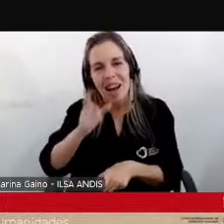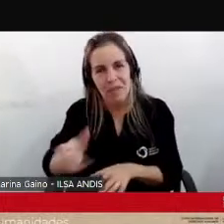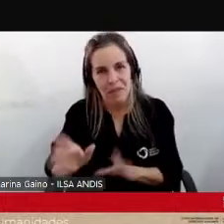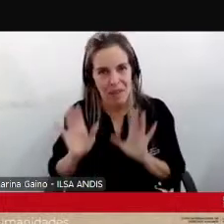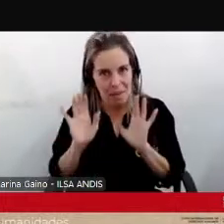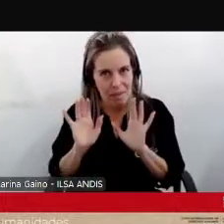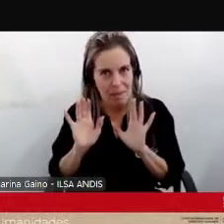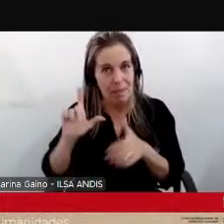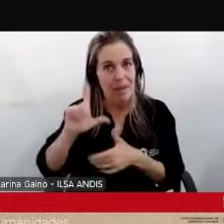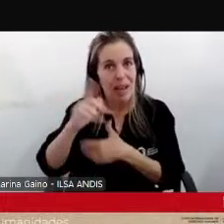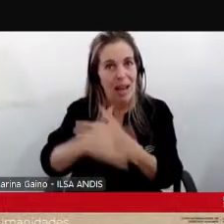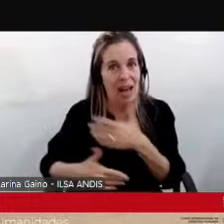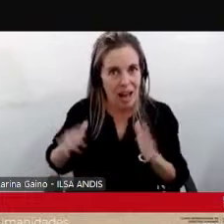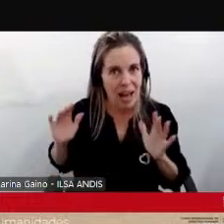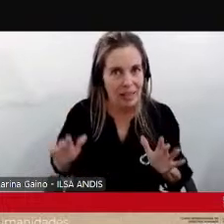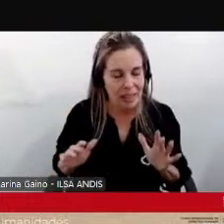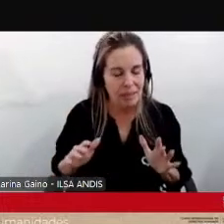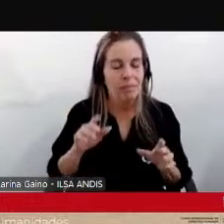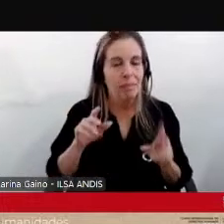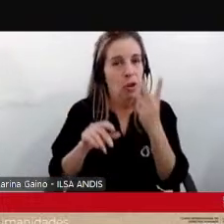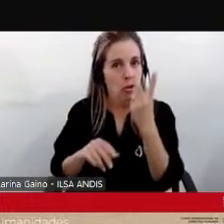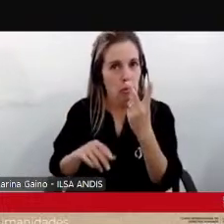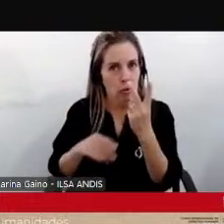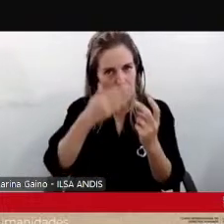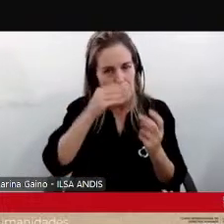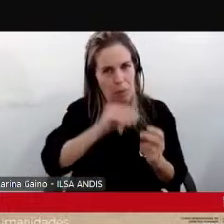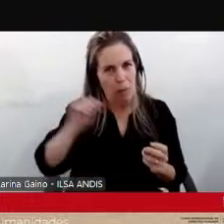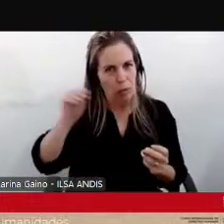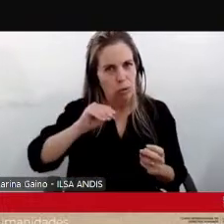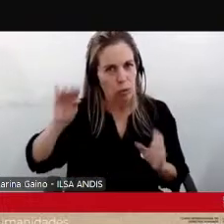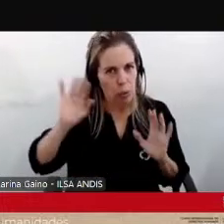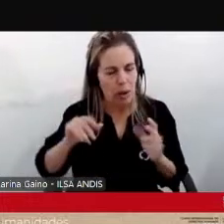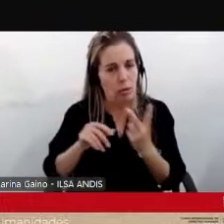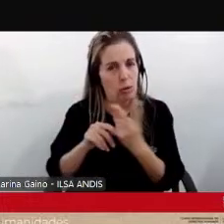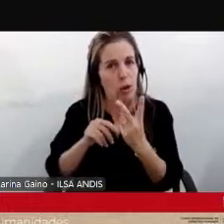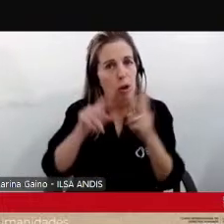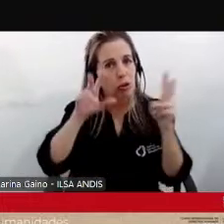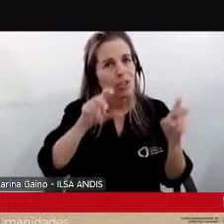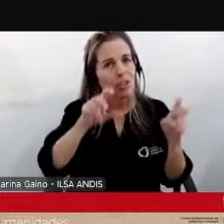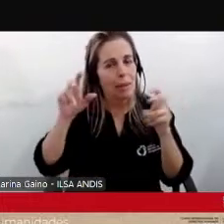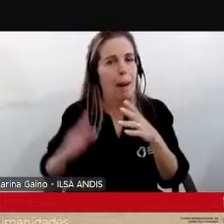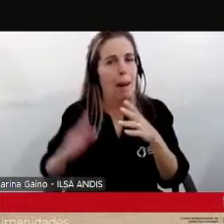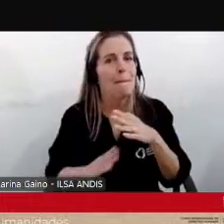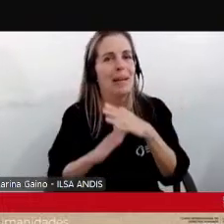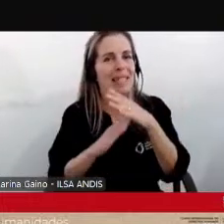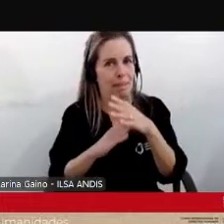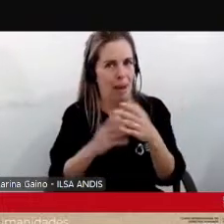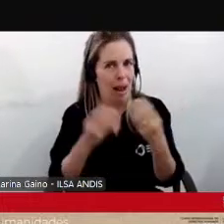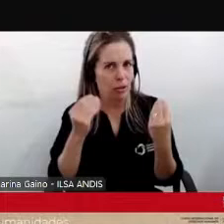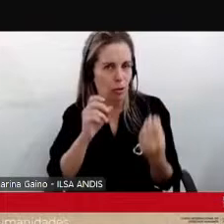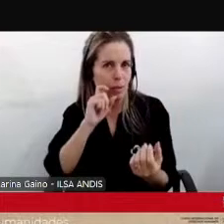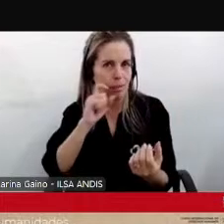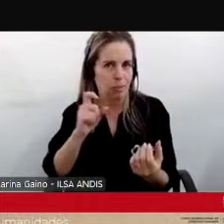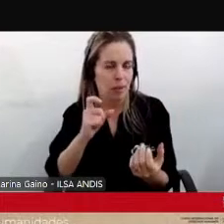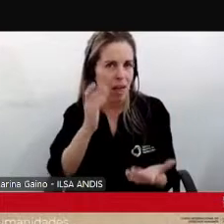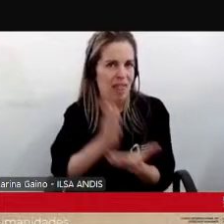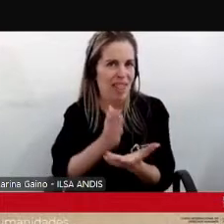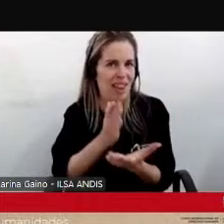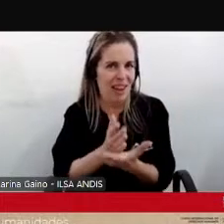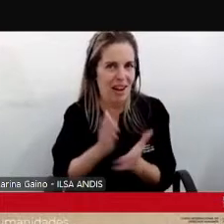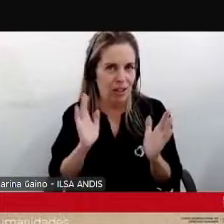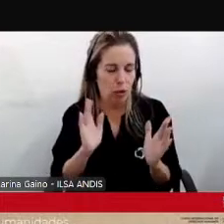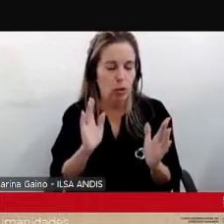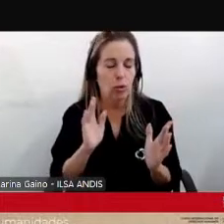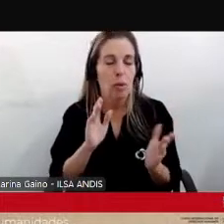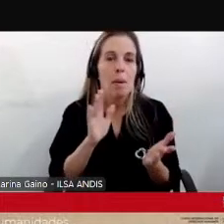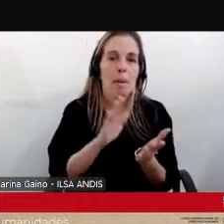number of different issues. So in terms of abusive requirements for overtime, we find that because workers are paid by